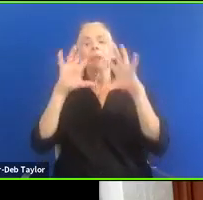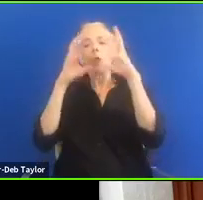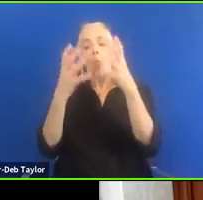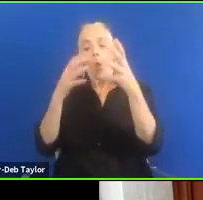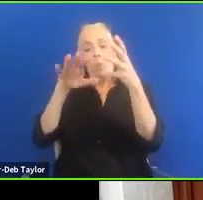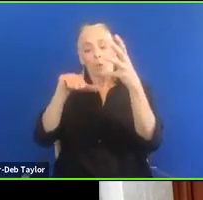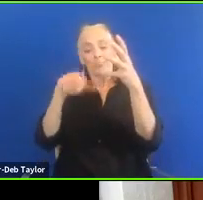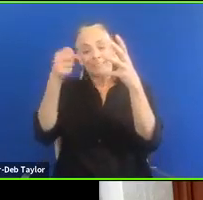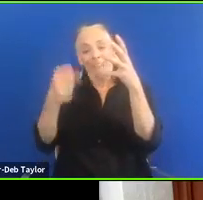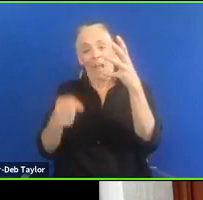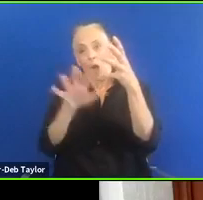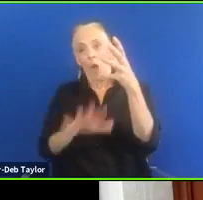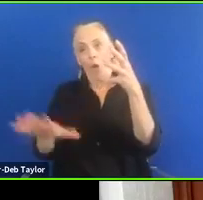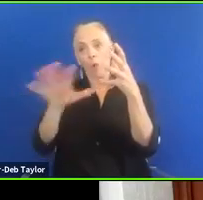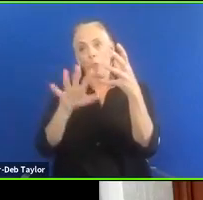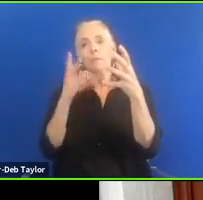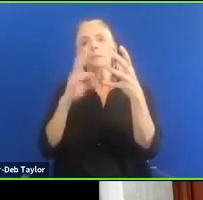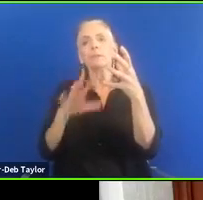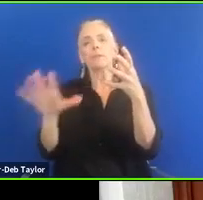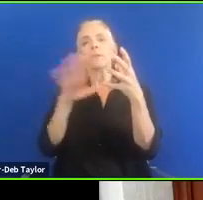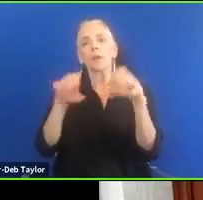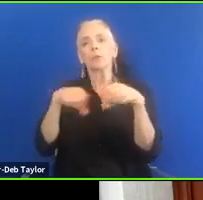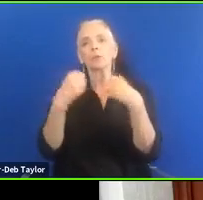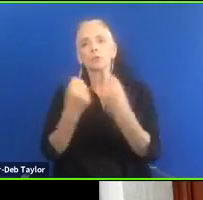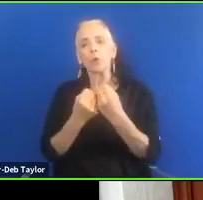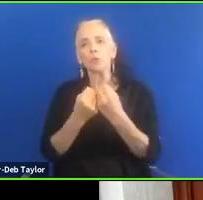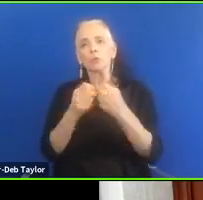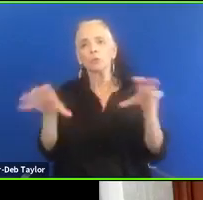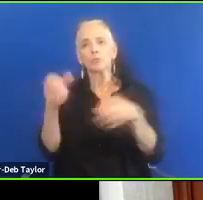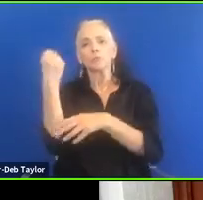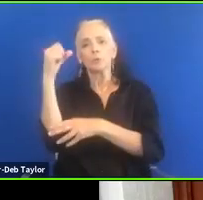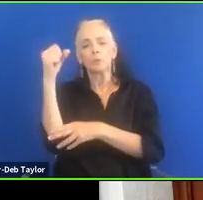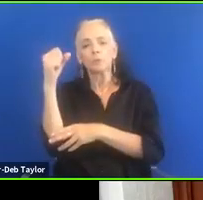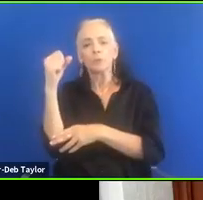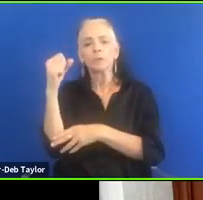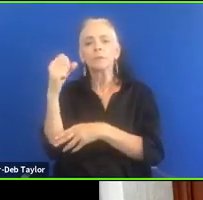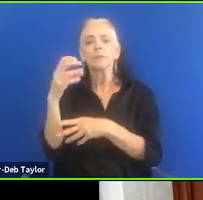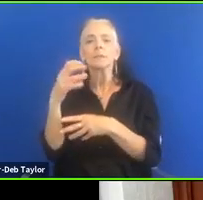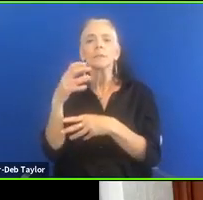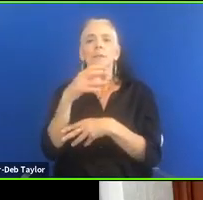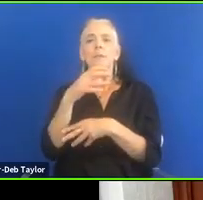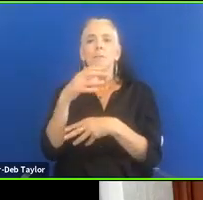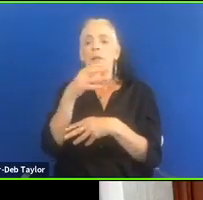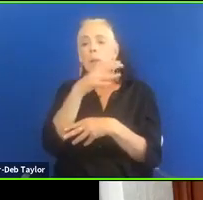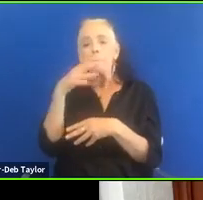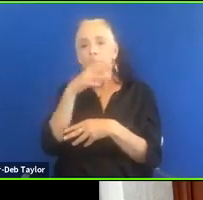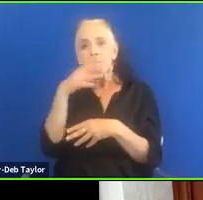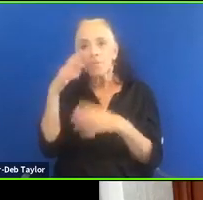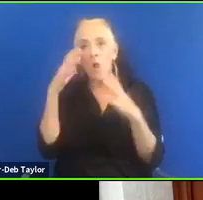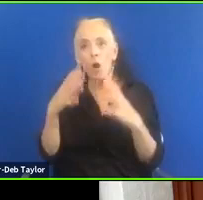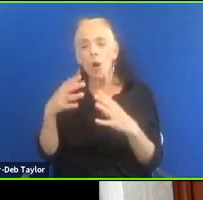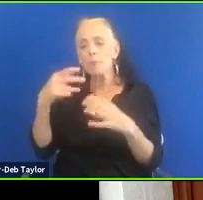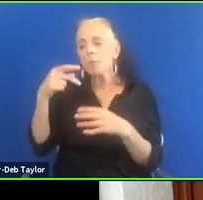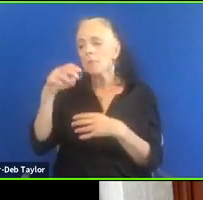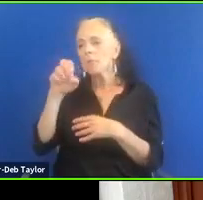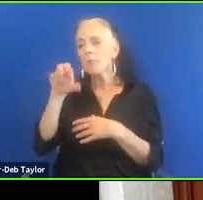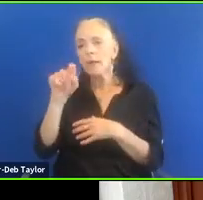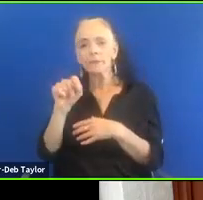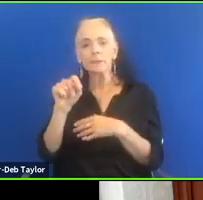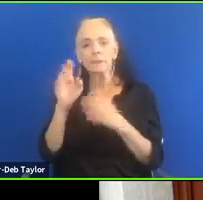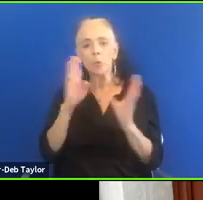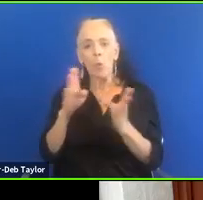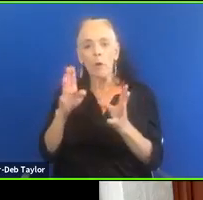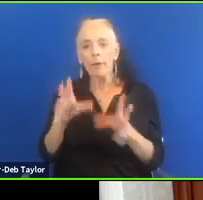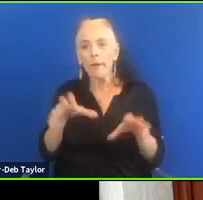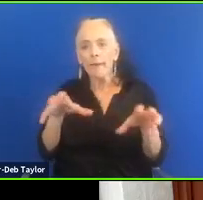particularly in agroecology and peasant farmer organizing through my work with ETC